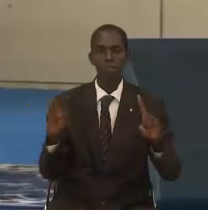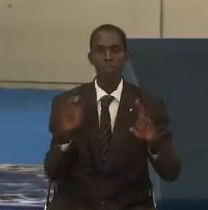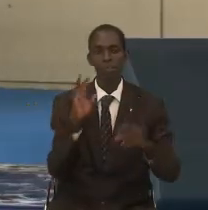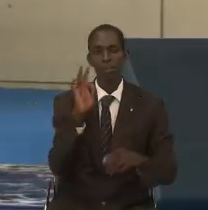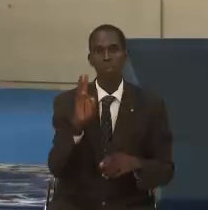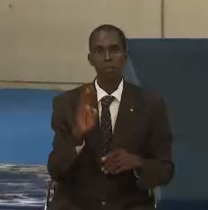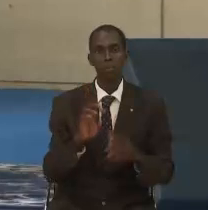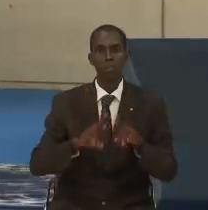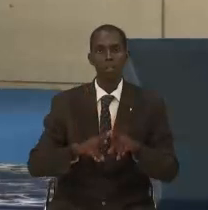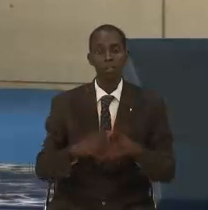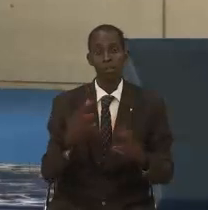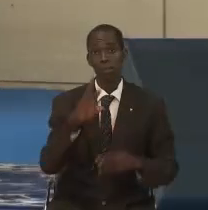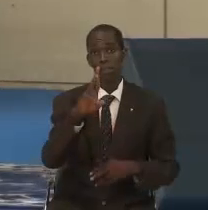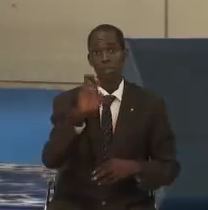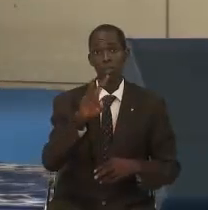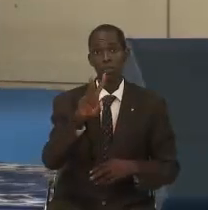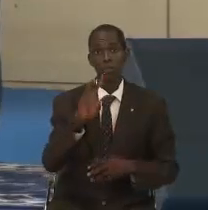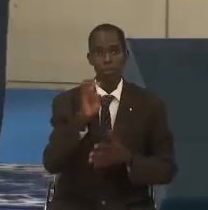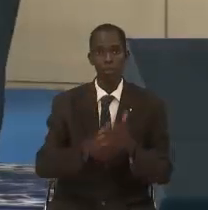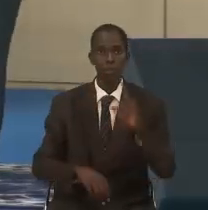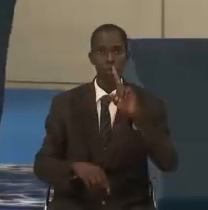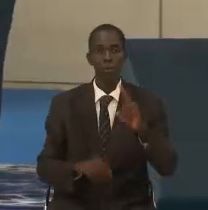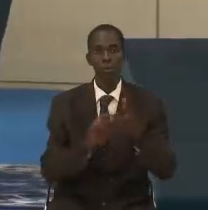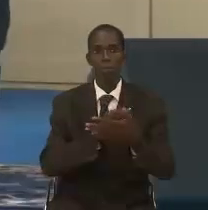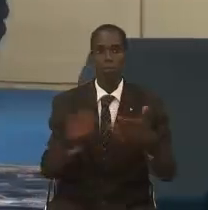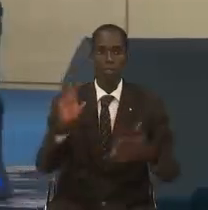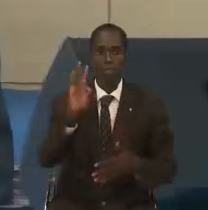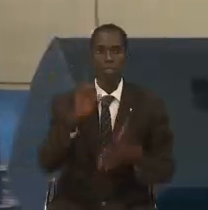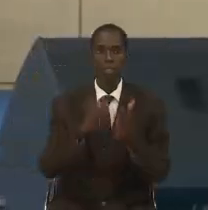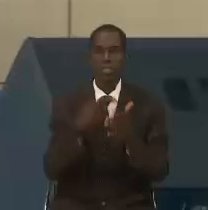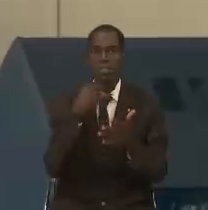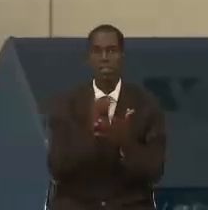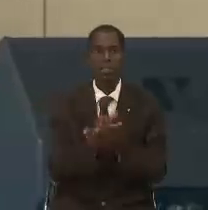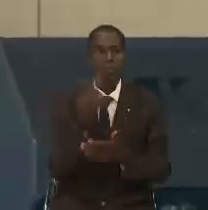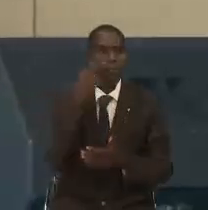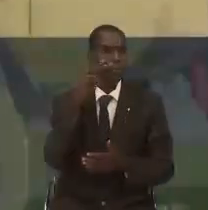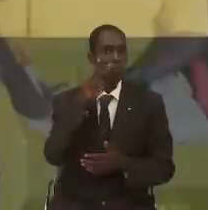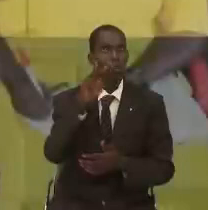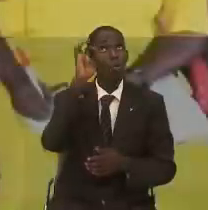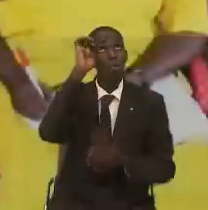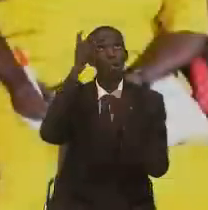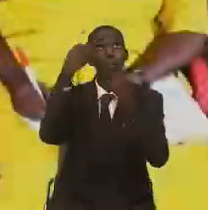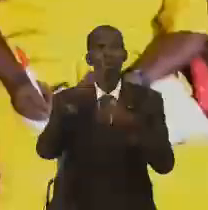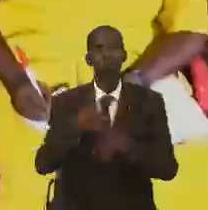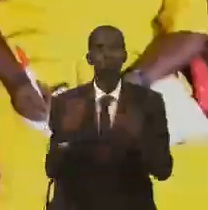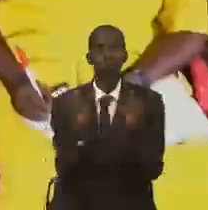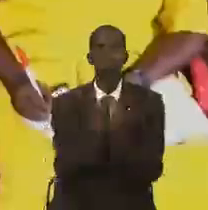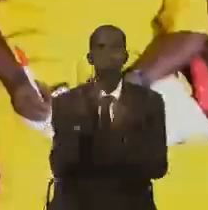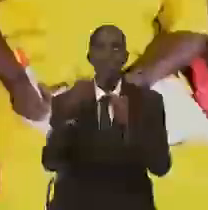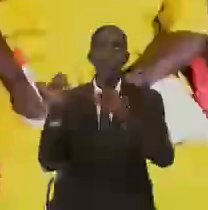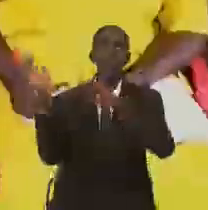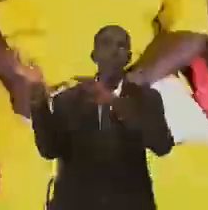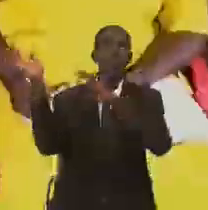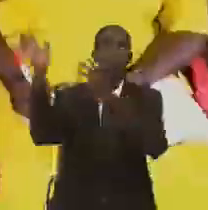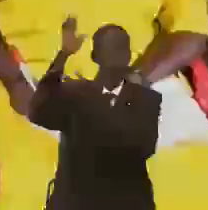chapter 1, verse 7. It said, behold, he cometh with the clouds. It said, you can